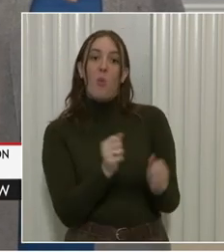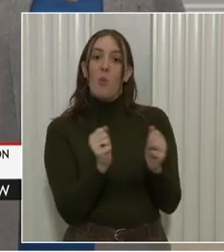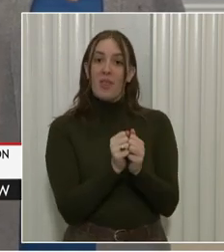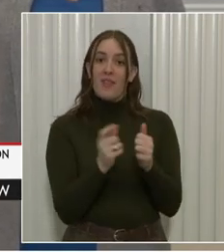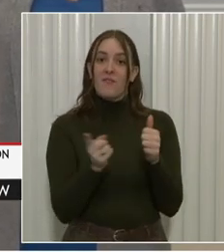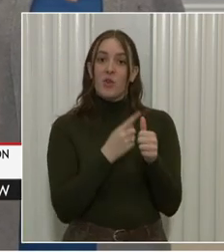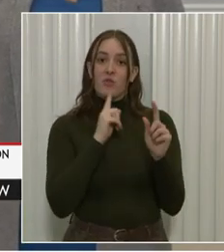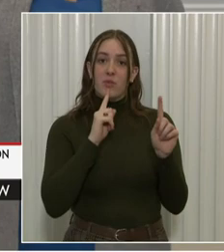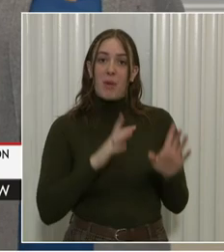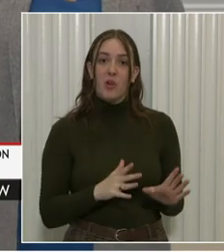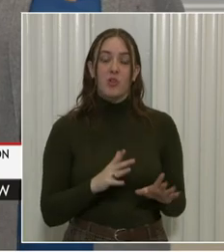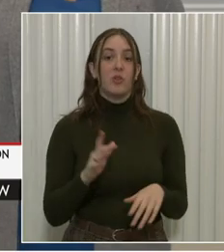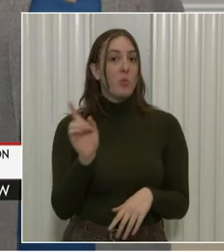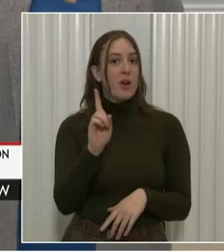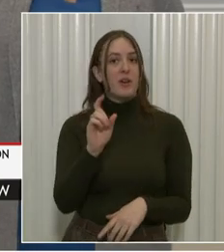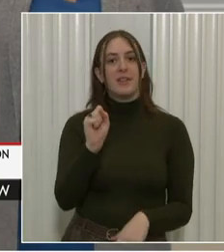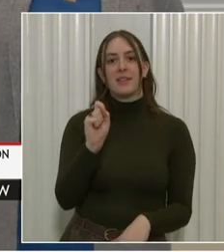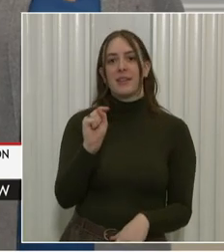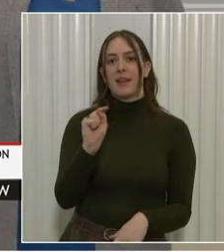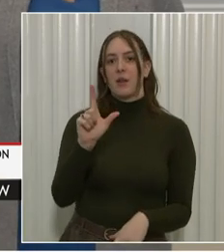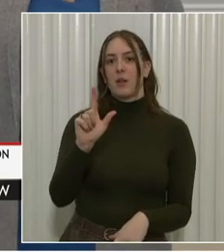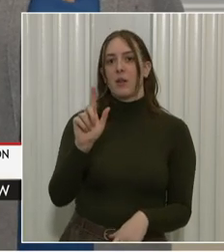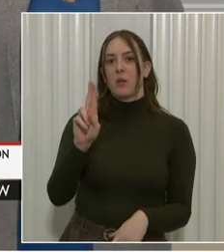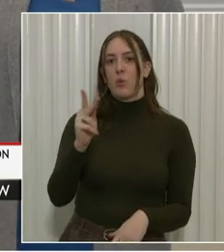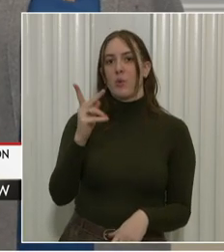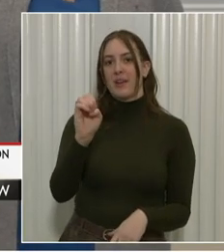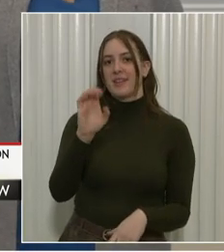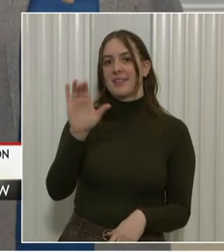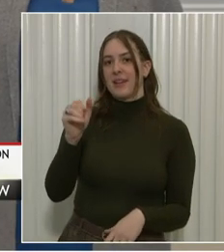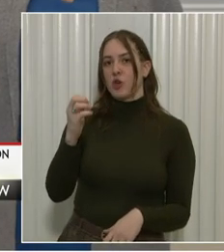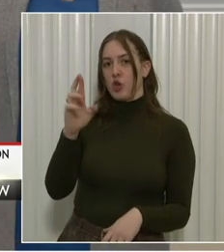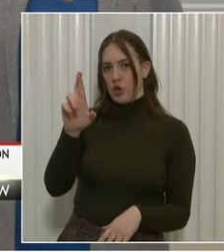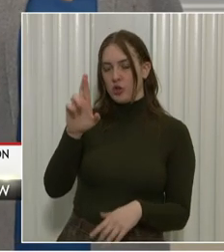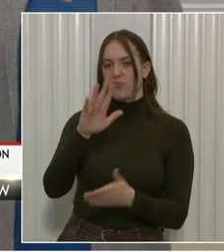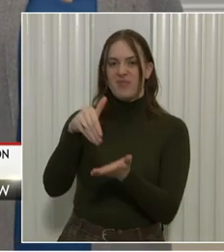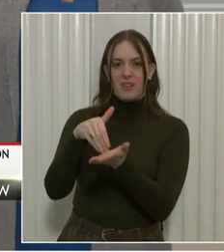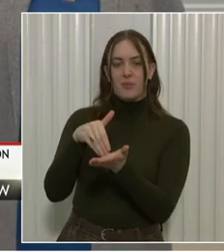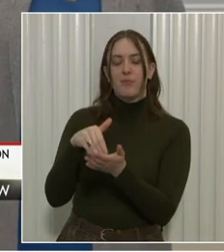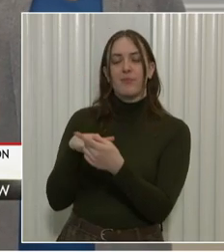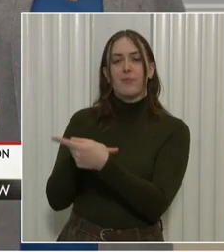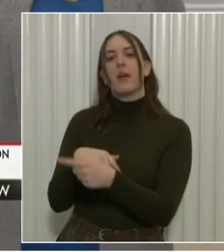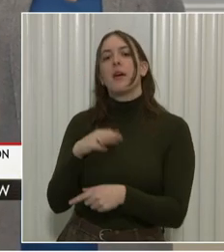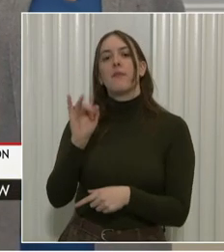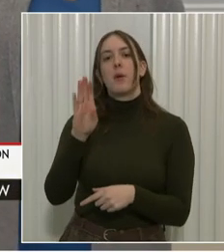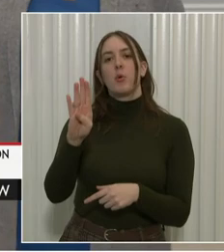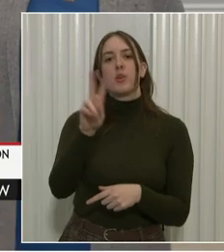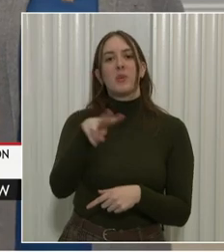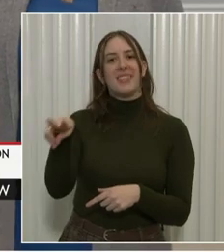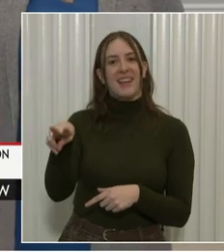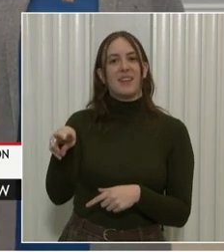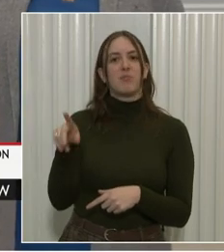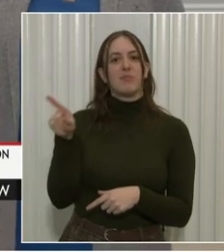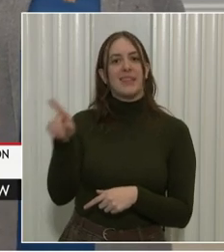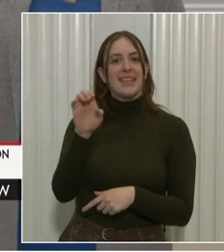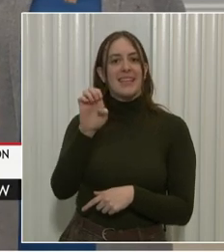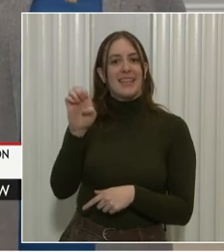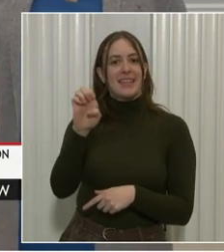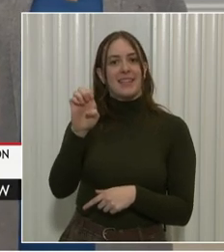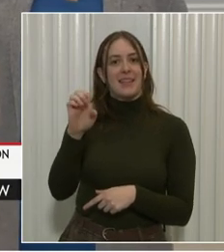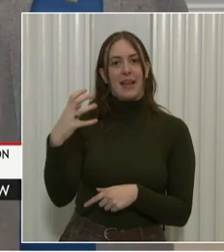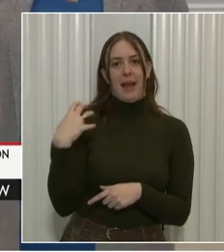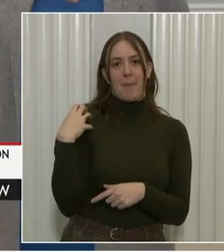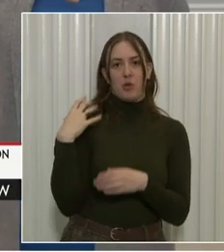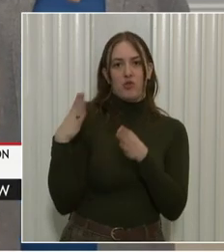22nd at St. Luke's Center on East Capitol Street. Space is limited and appointments are highly recommended. And again, you can make